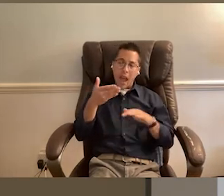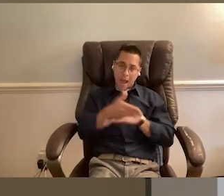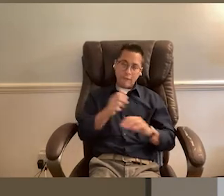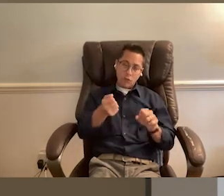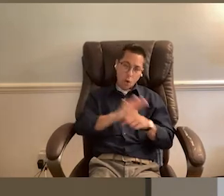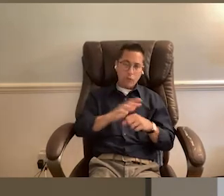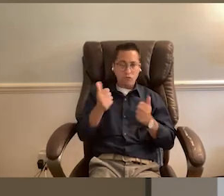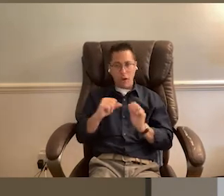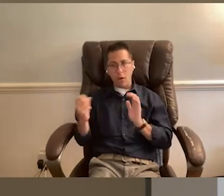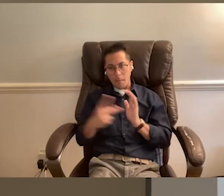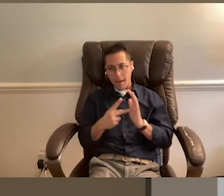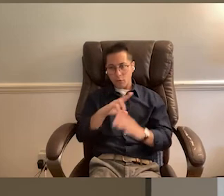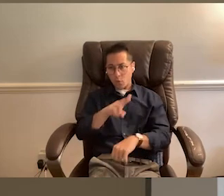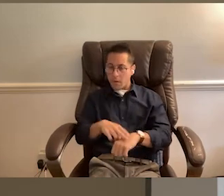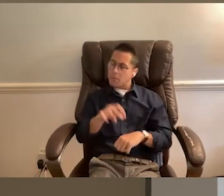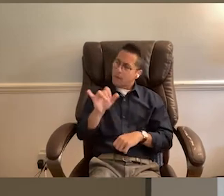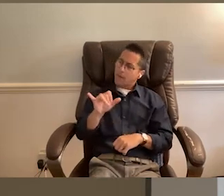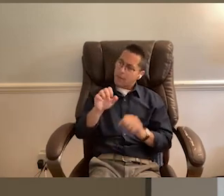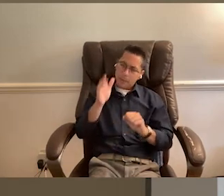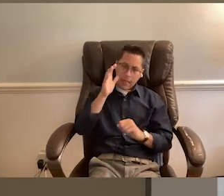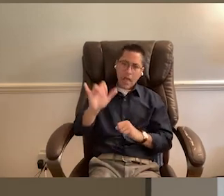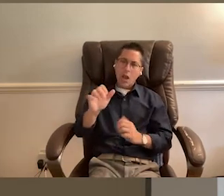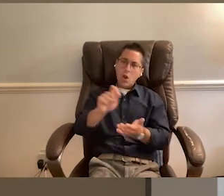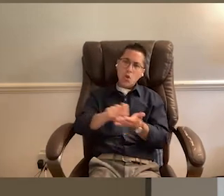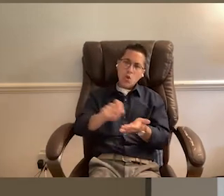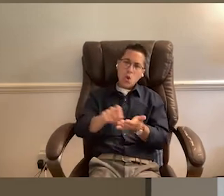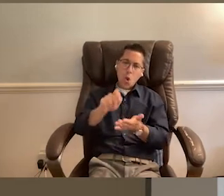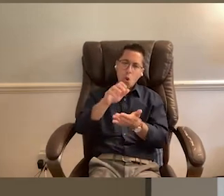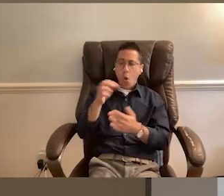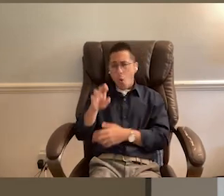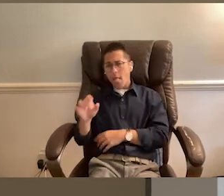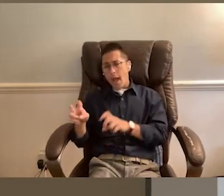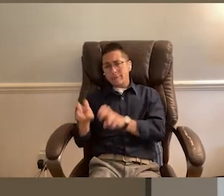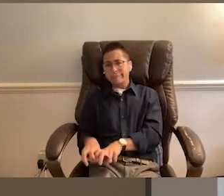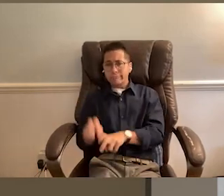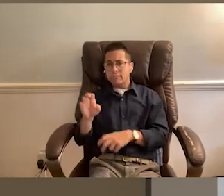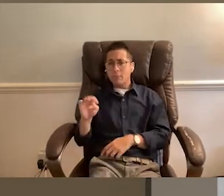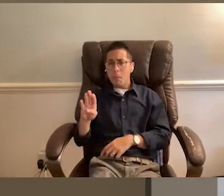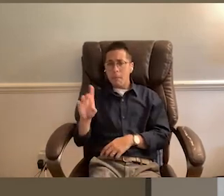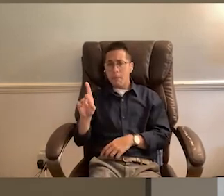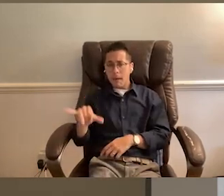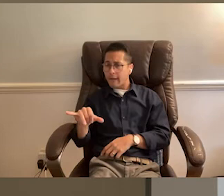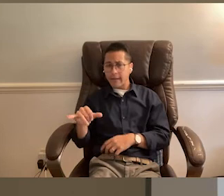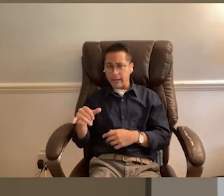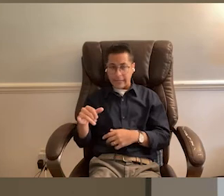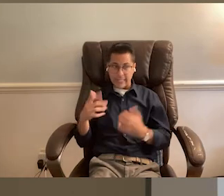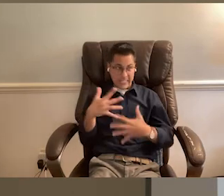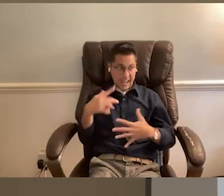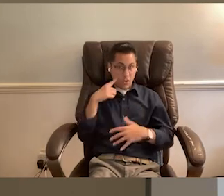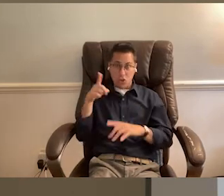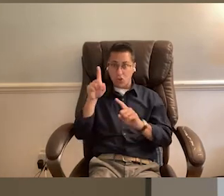a.m., I'm free and would love to work with your office. Awesome. We'll pair them up with a student and they can meet from 10 to 11 a.m. every